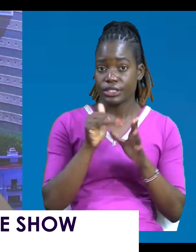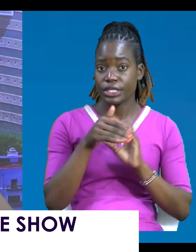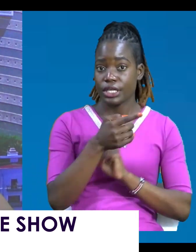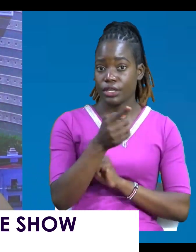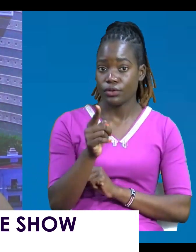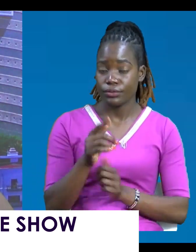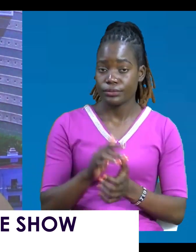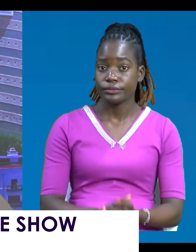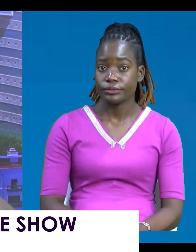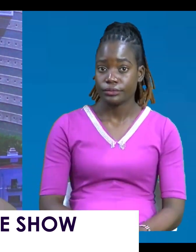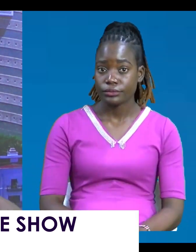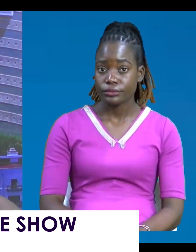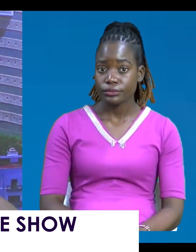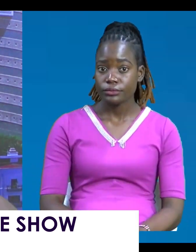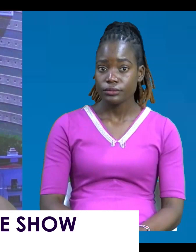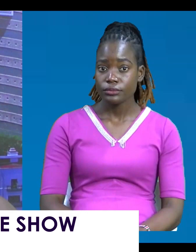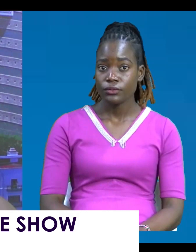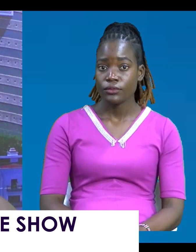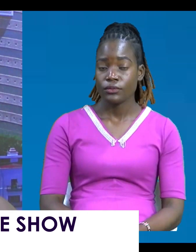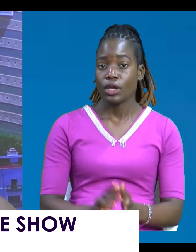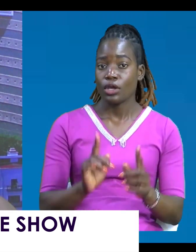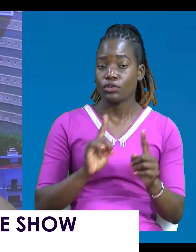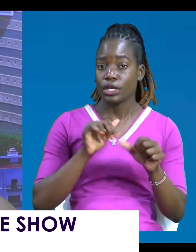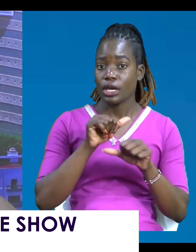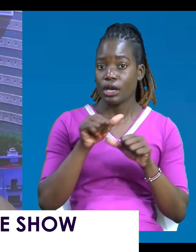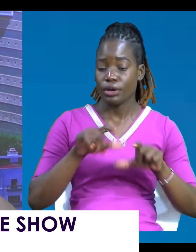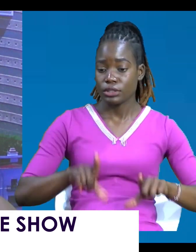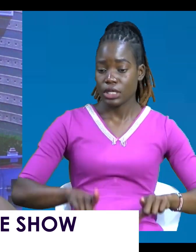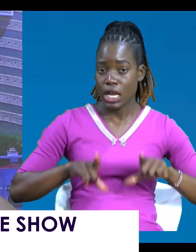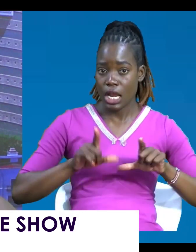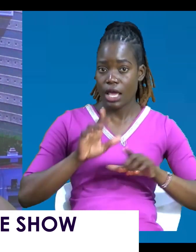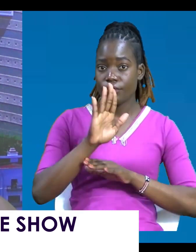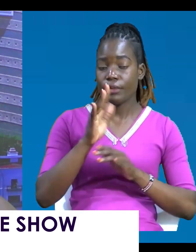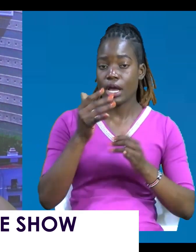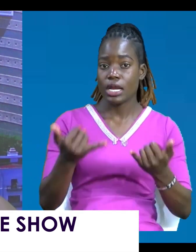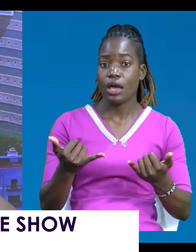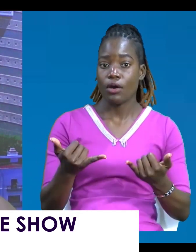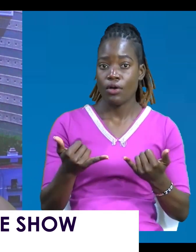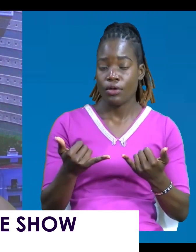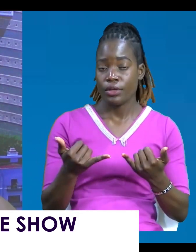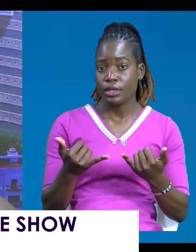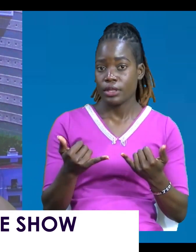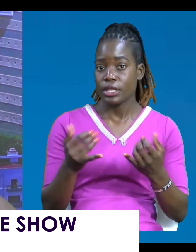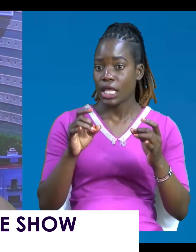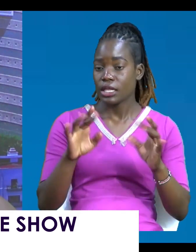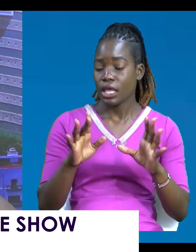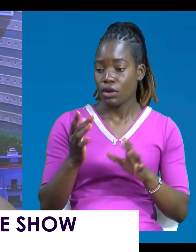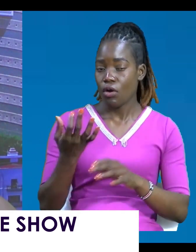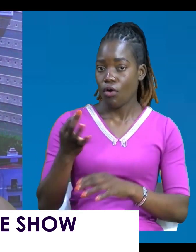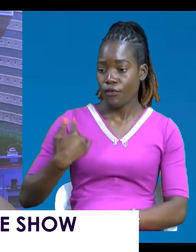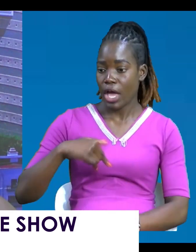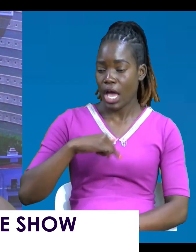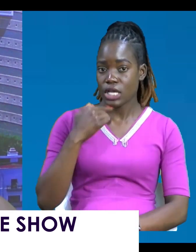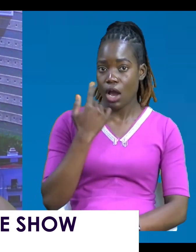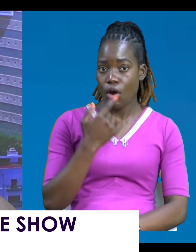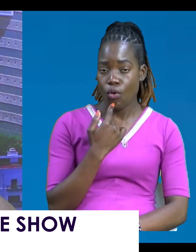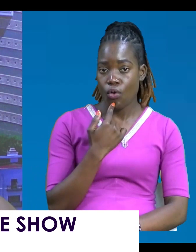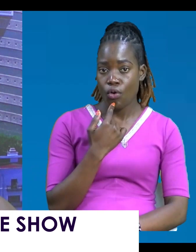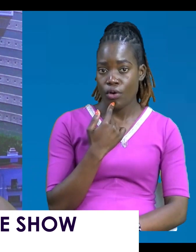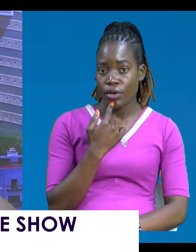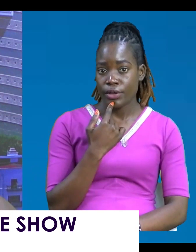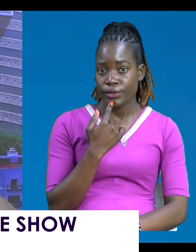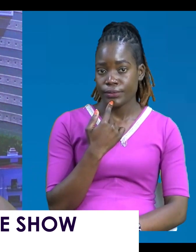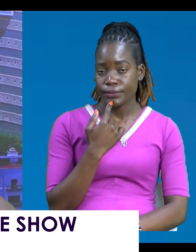you? Take stock of your life right now. There is none of us that doesn't